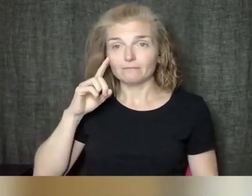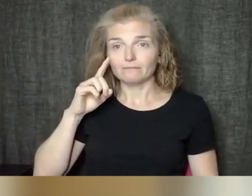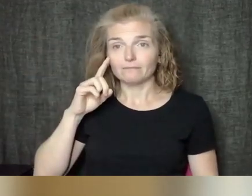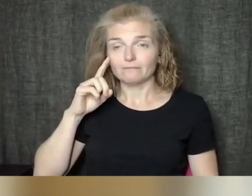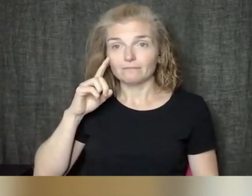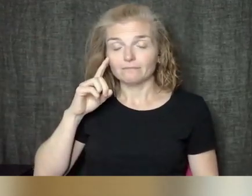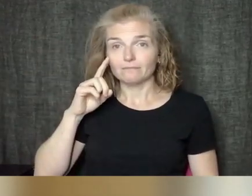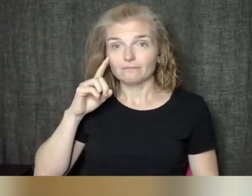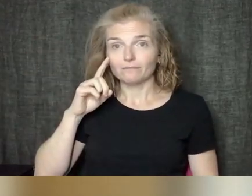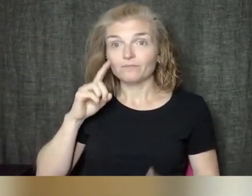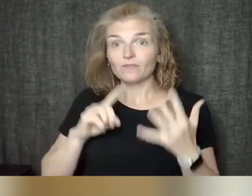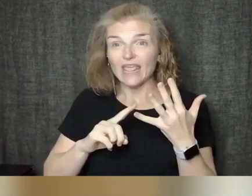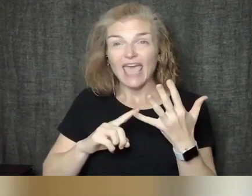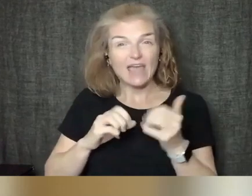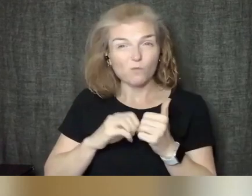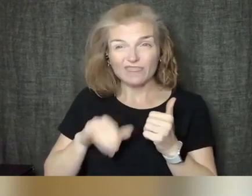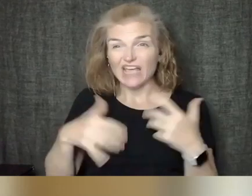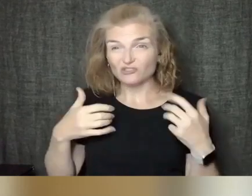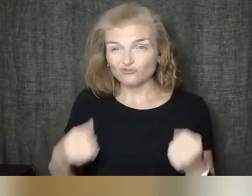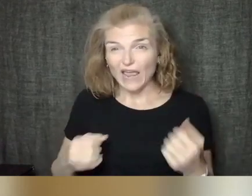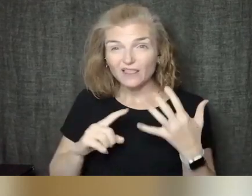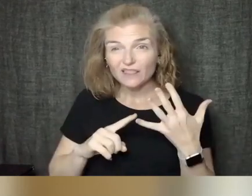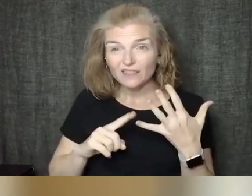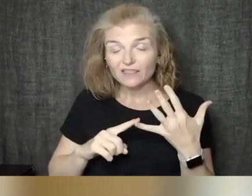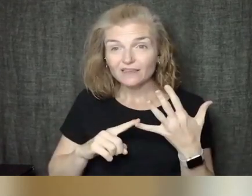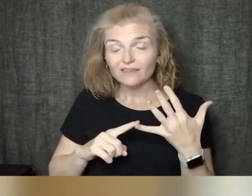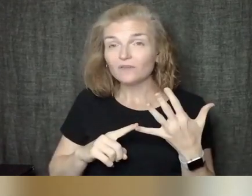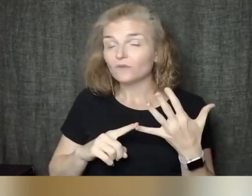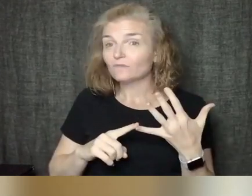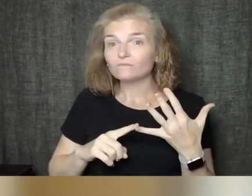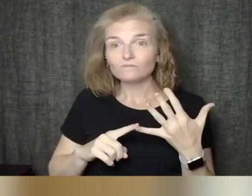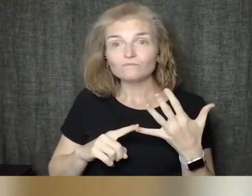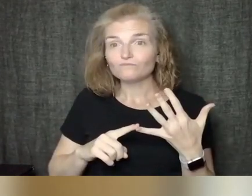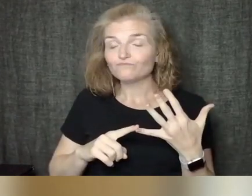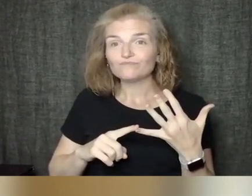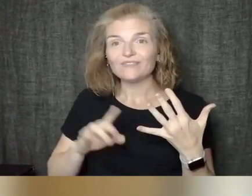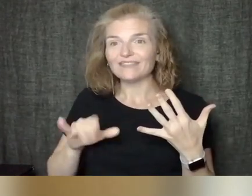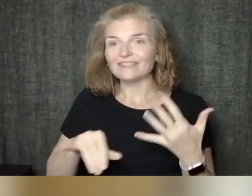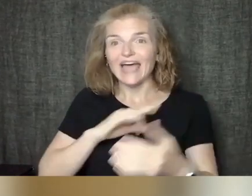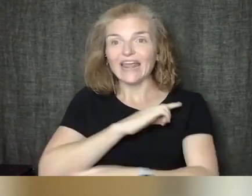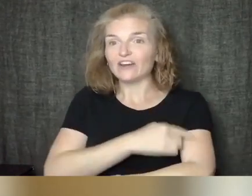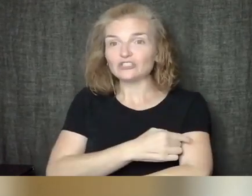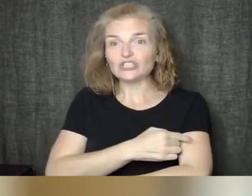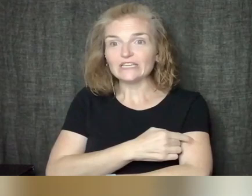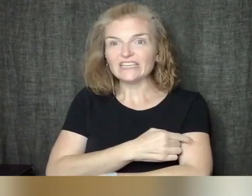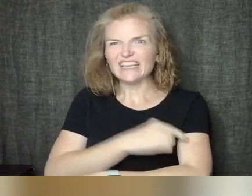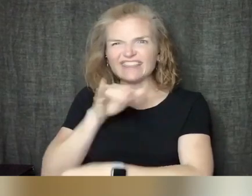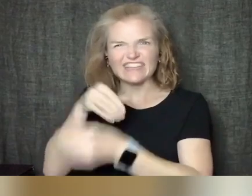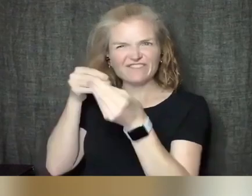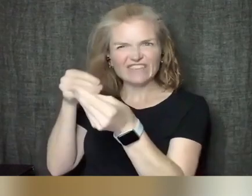And with that strength of determination, the energy for the thoughts is cut off.